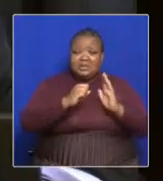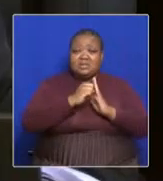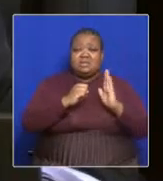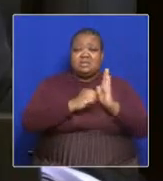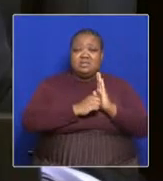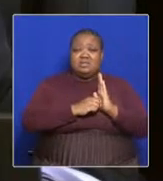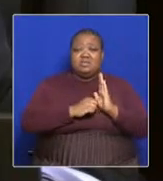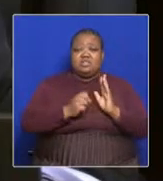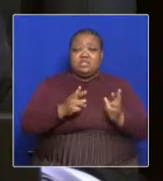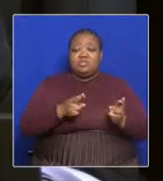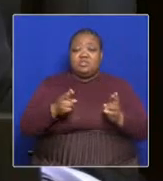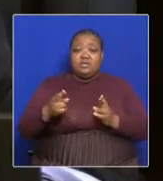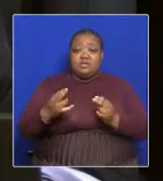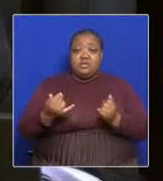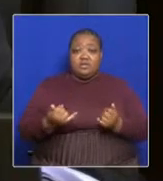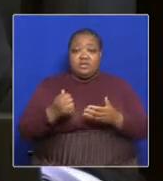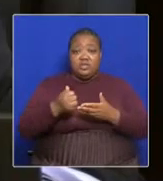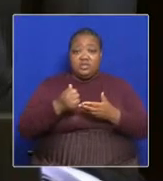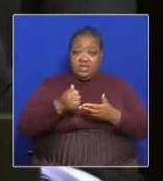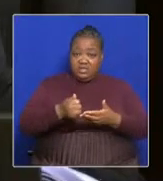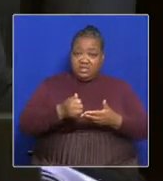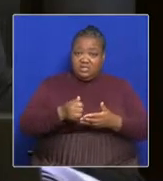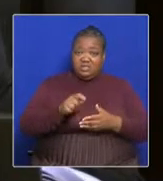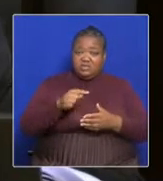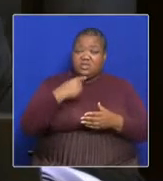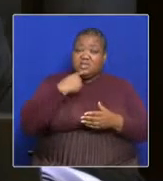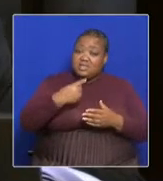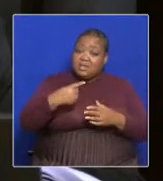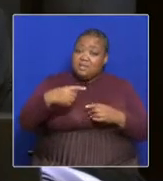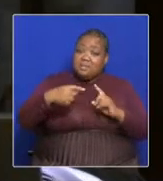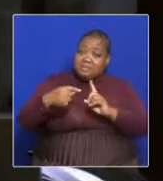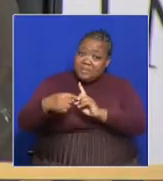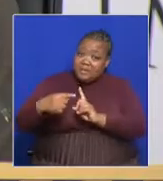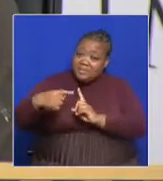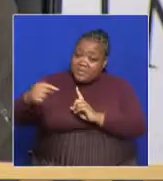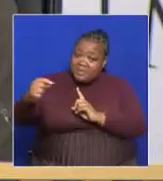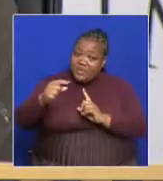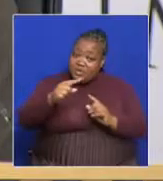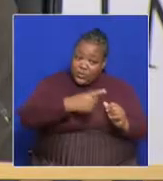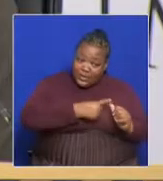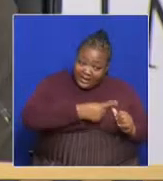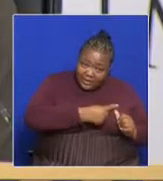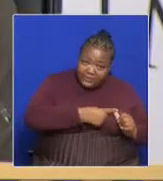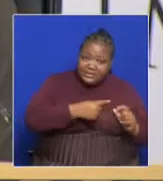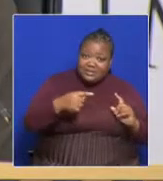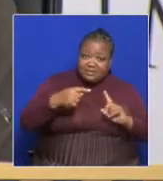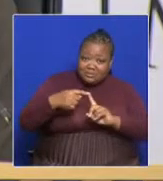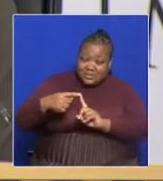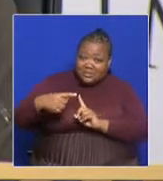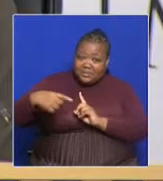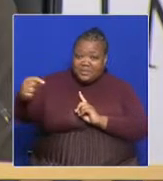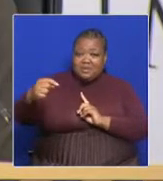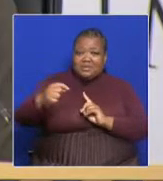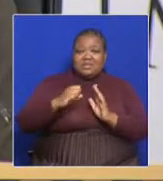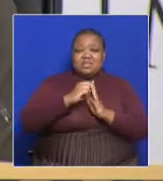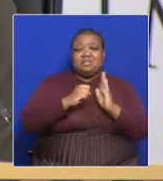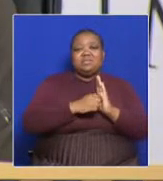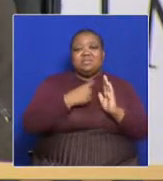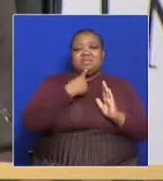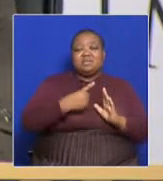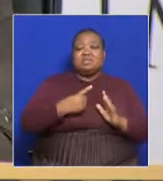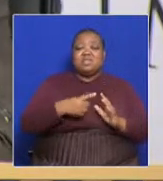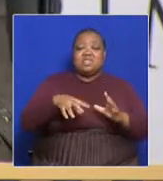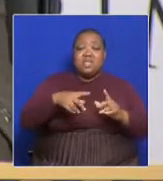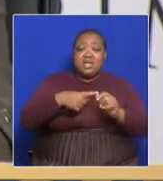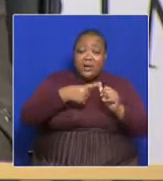to assist you, it says he left when you were counting. Your statement says he was involved with the counting. Do you